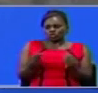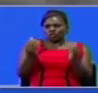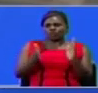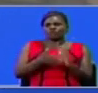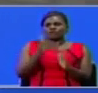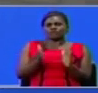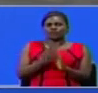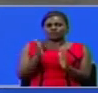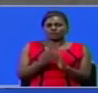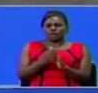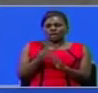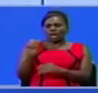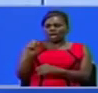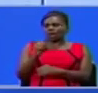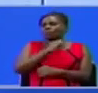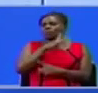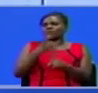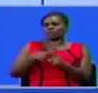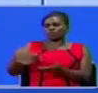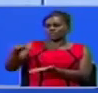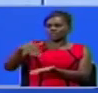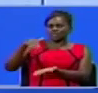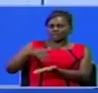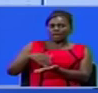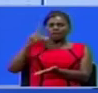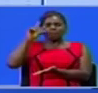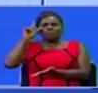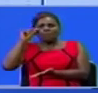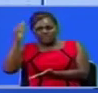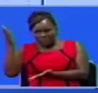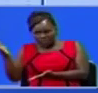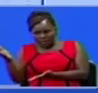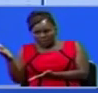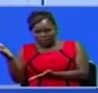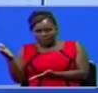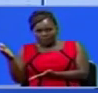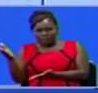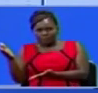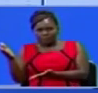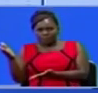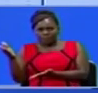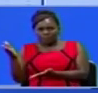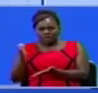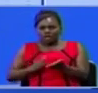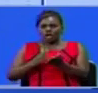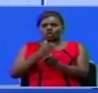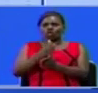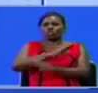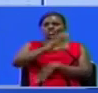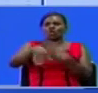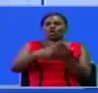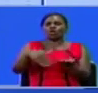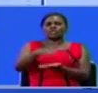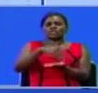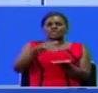with alerts from the monitoring center. We arm in Mombasa, and that seal is picked across all the platforms, and